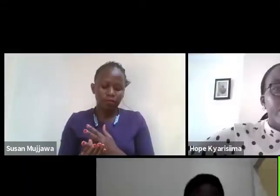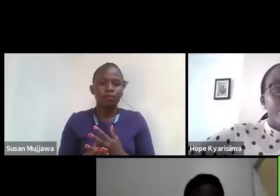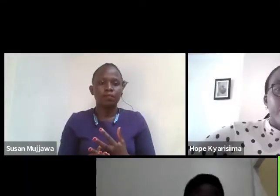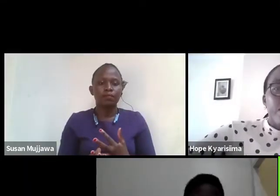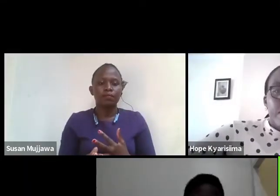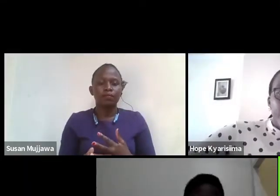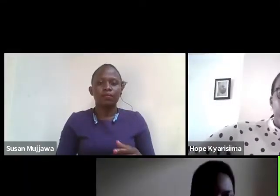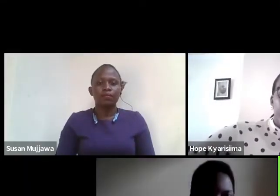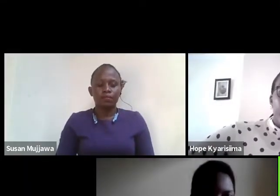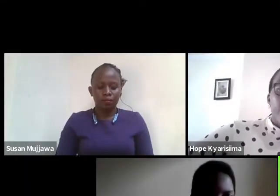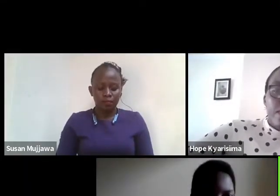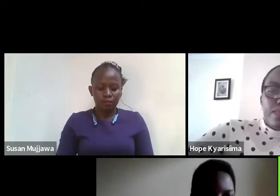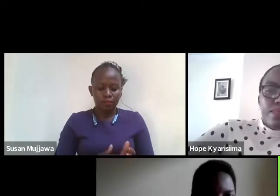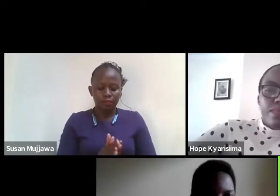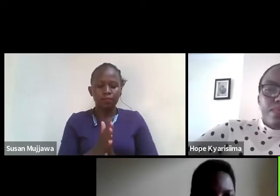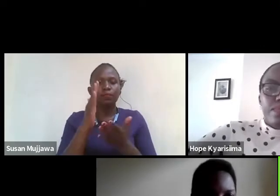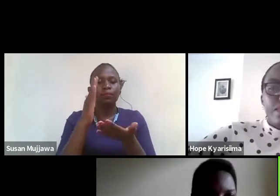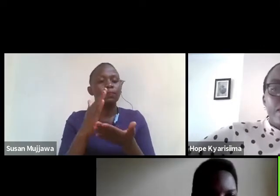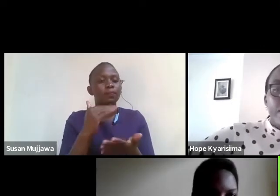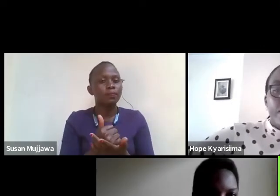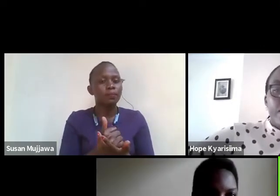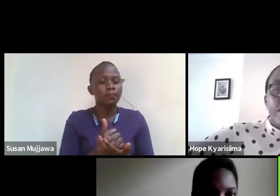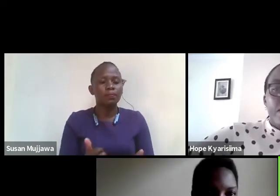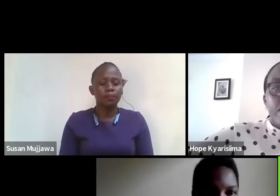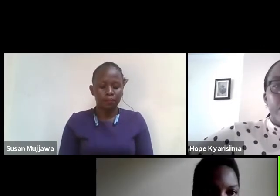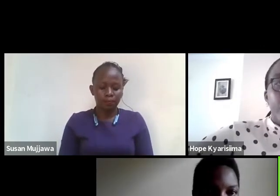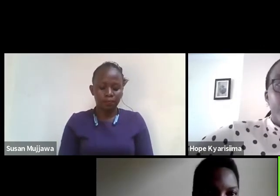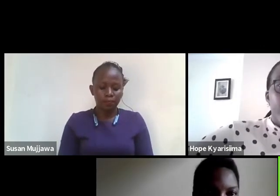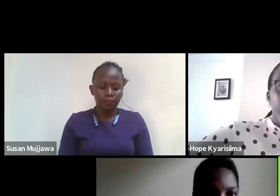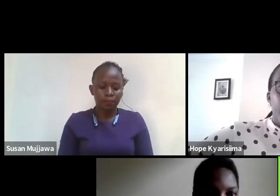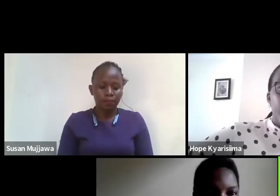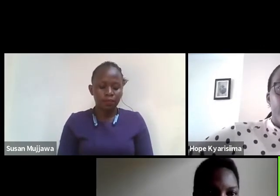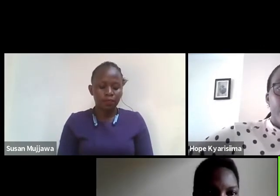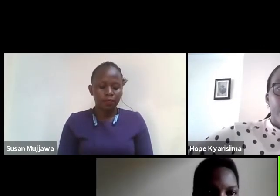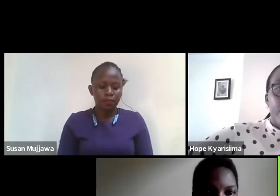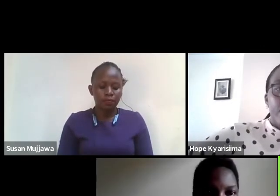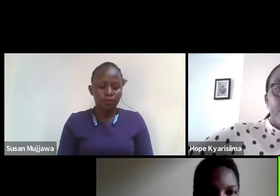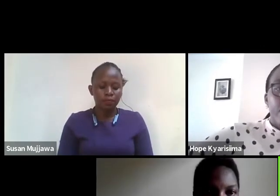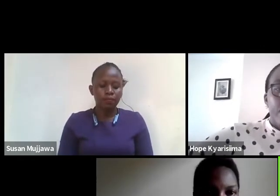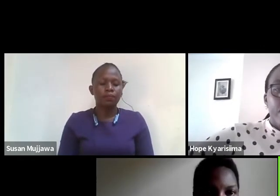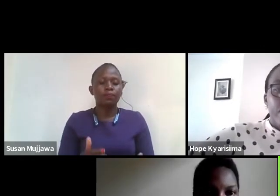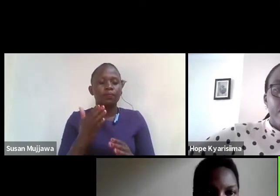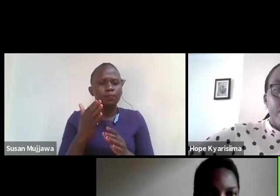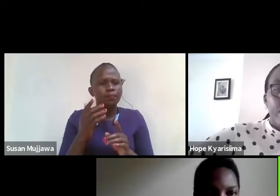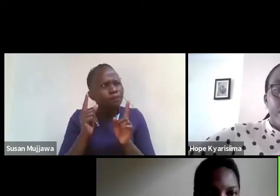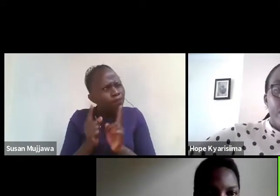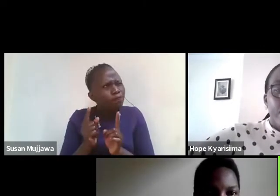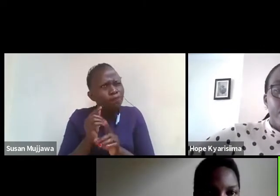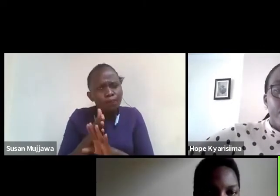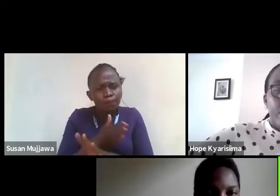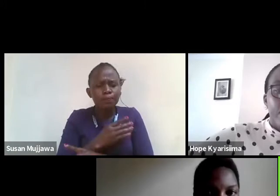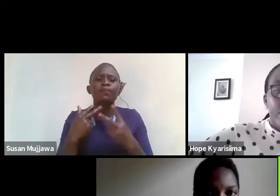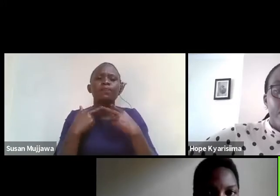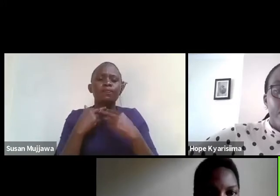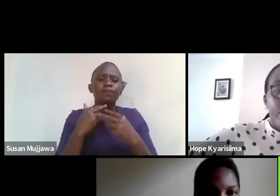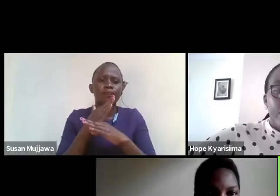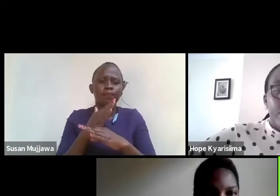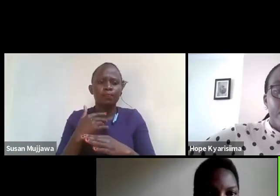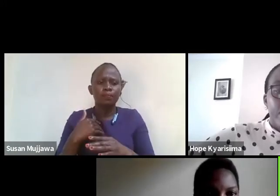because I got, I think just shortly before lockdown, I was very lucky to travel to Mbarara